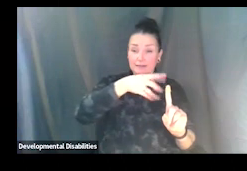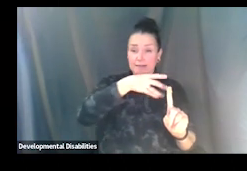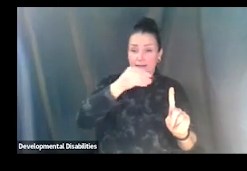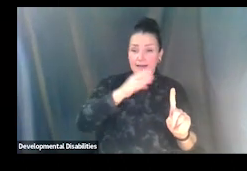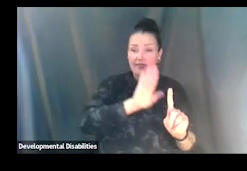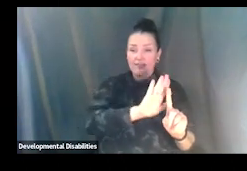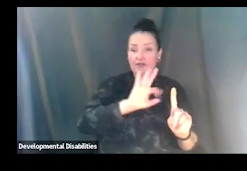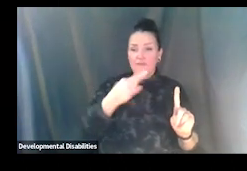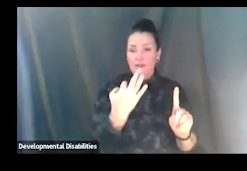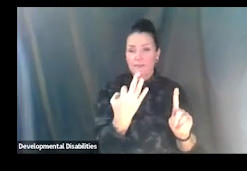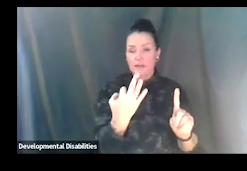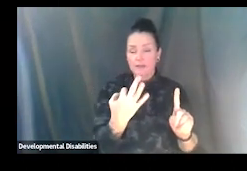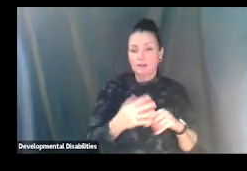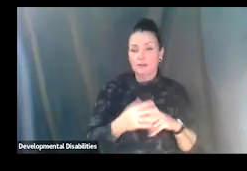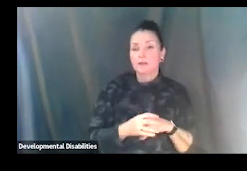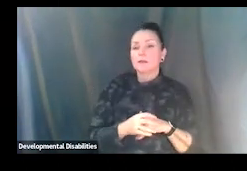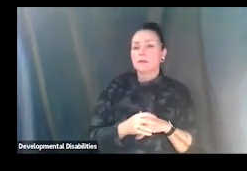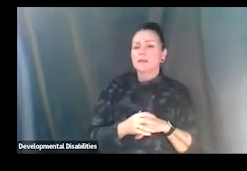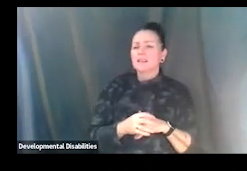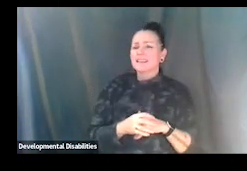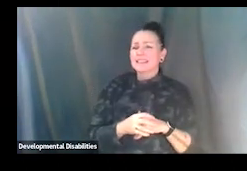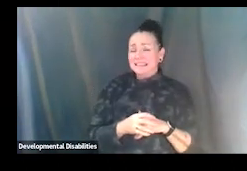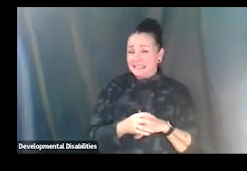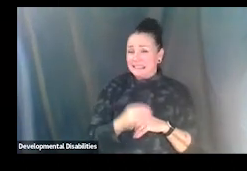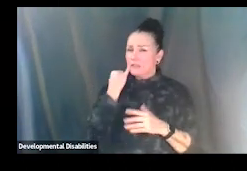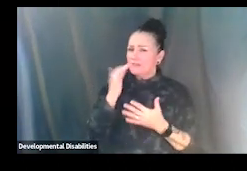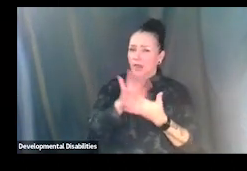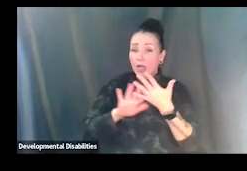If that's unclear, please say so and I can try and go over it again.